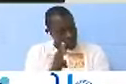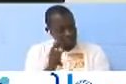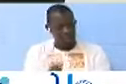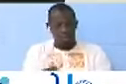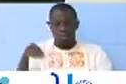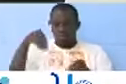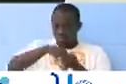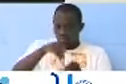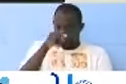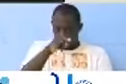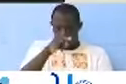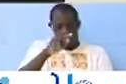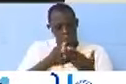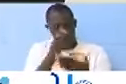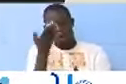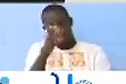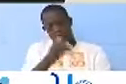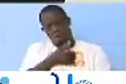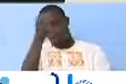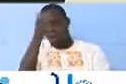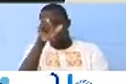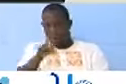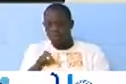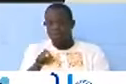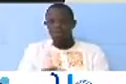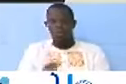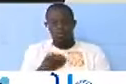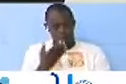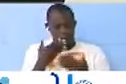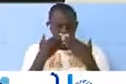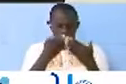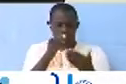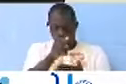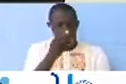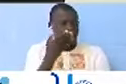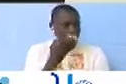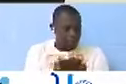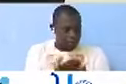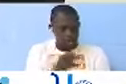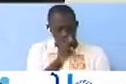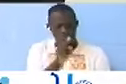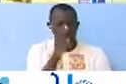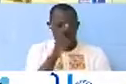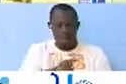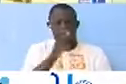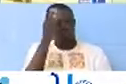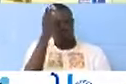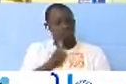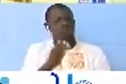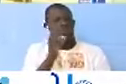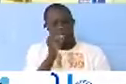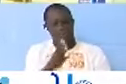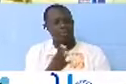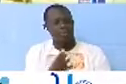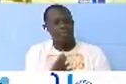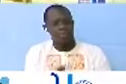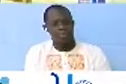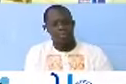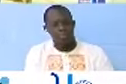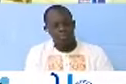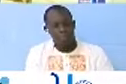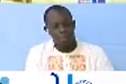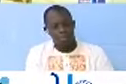to be truthful. Haninkabi beya marla nyinna ko haninkabi NIA la karola kisgiziro abe kontirenire nka kejere. So odalilo ka